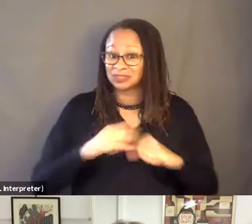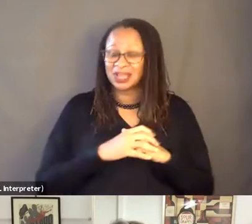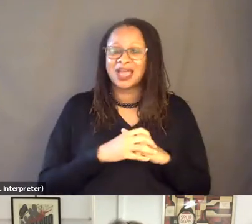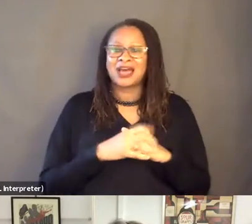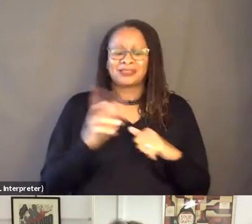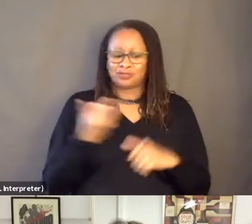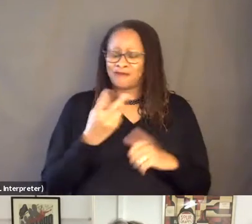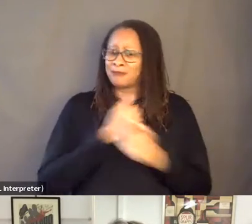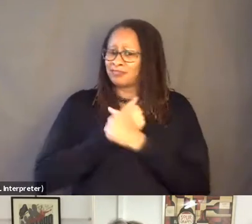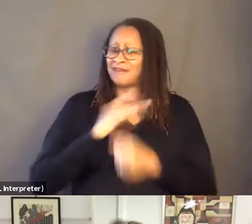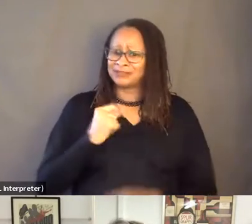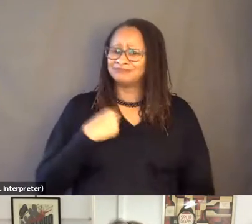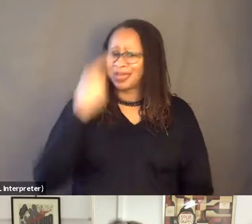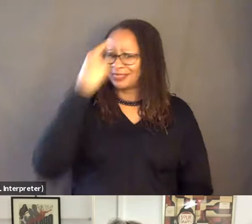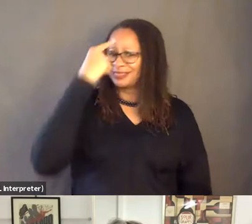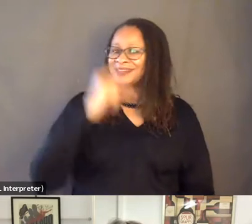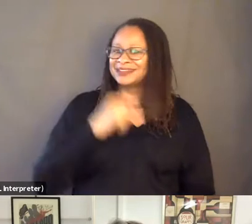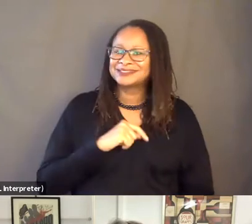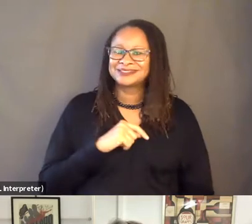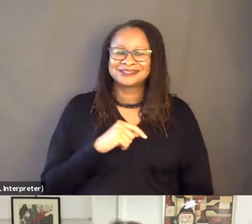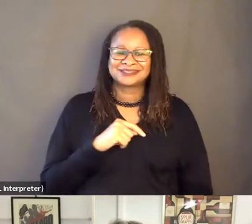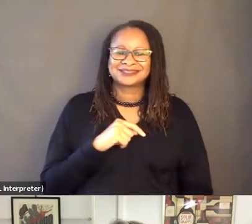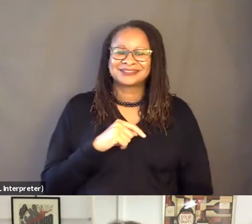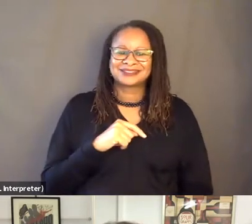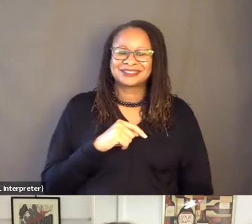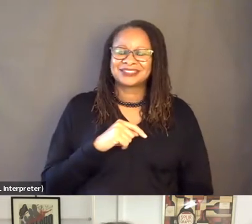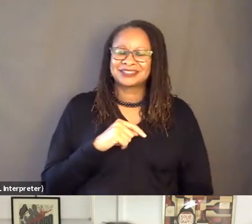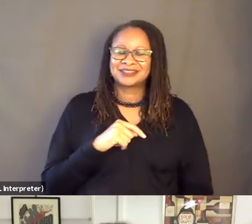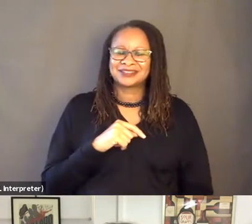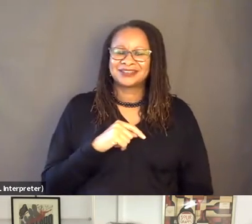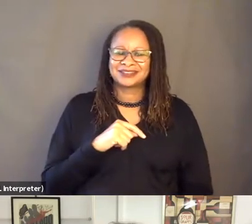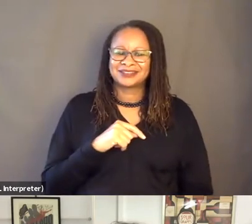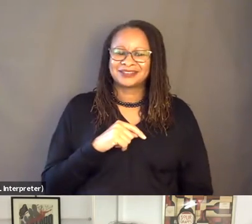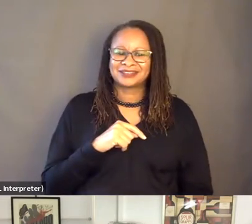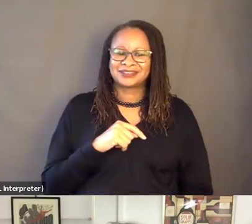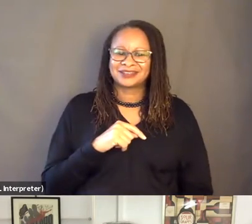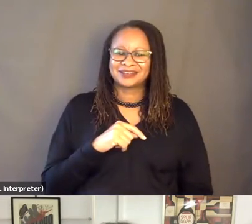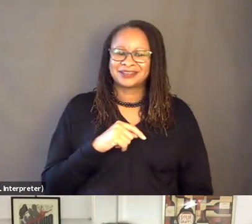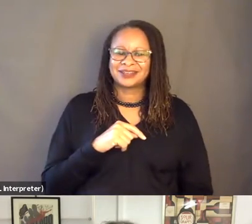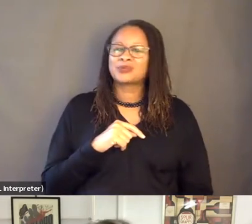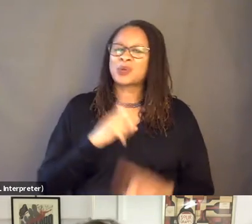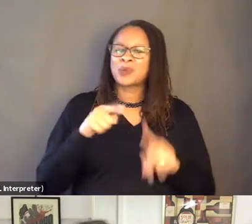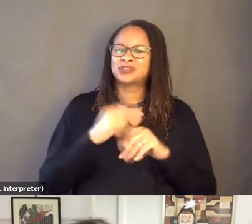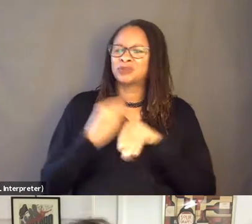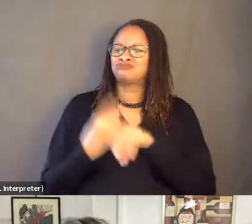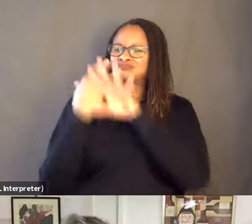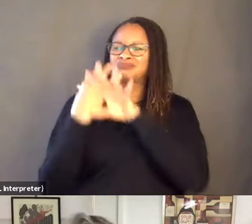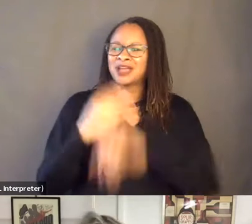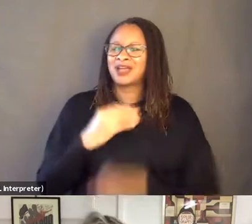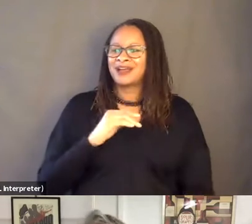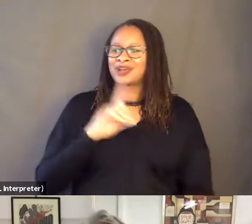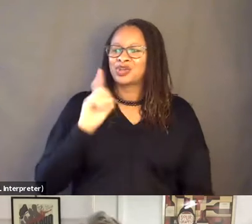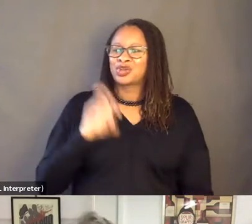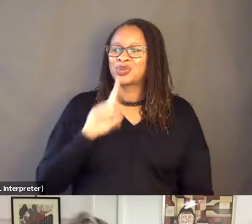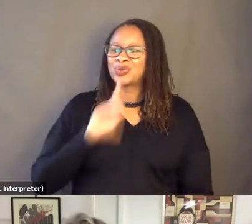think. Oh, good. Which is great. And sometimes we've been doing sort of virtual Q&As with them where they're each in their